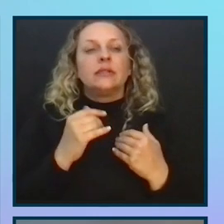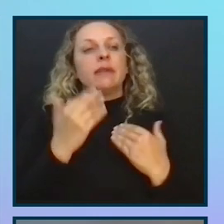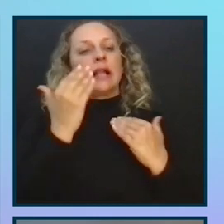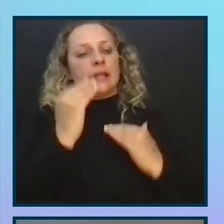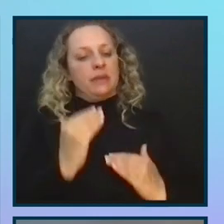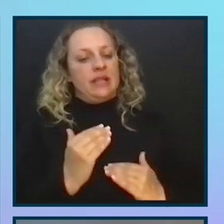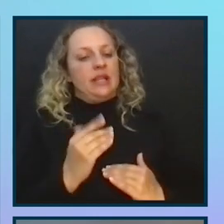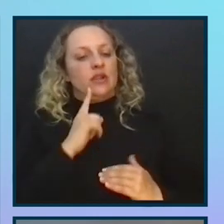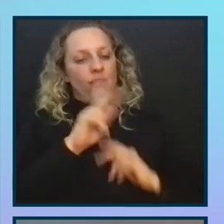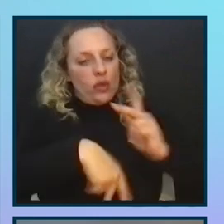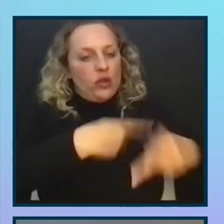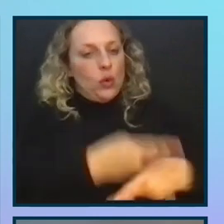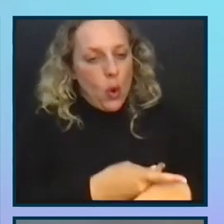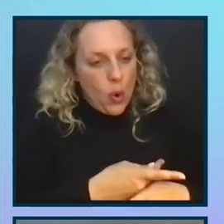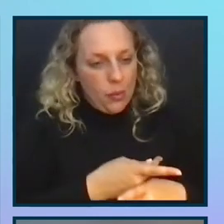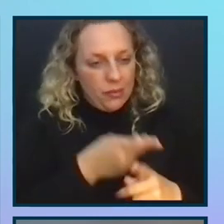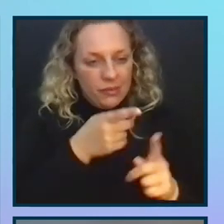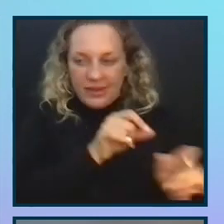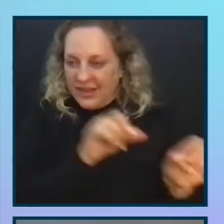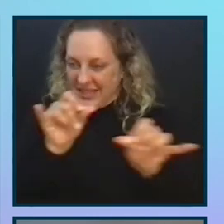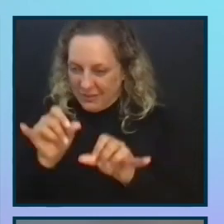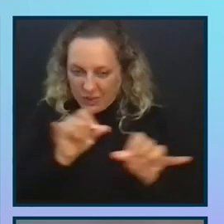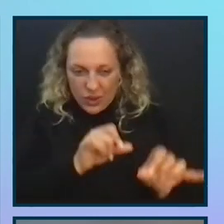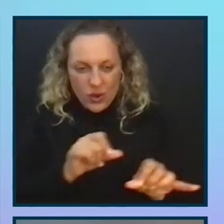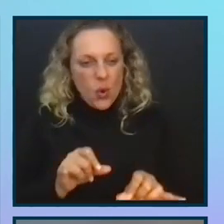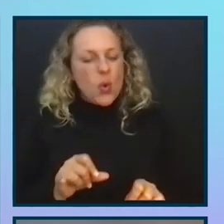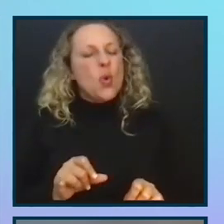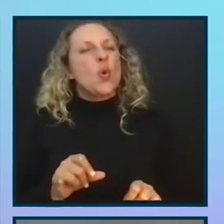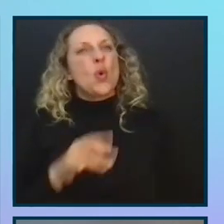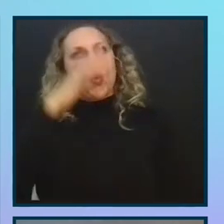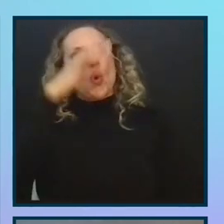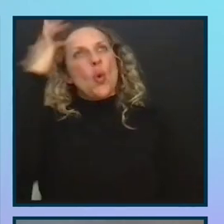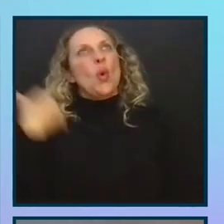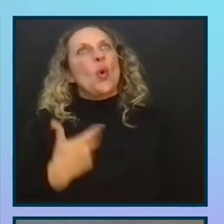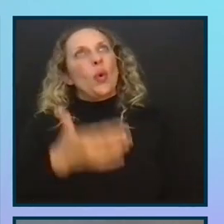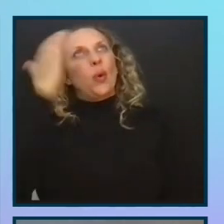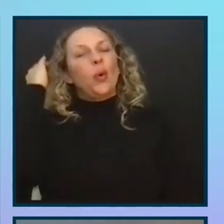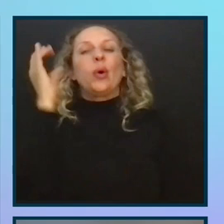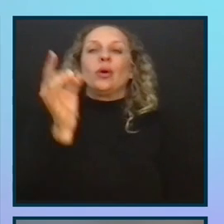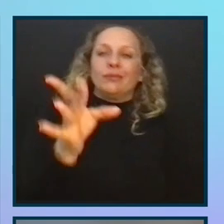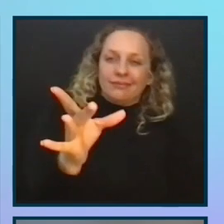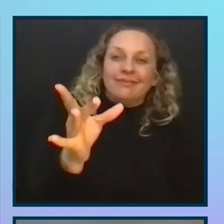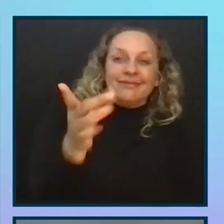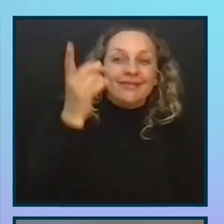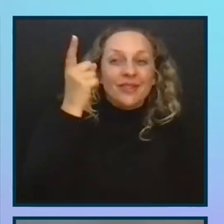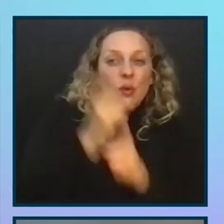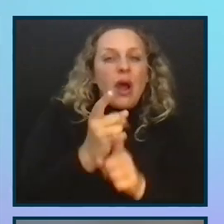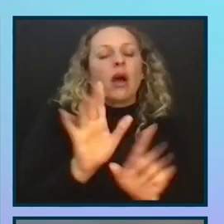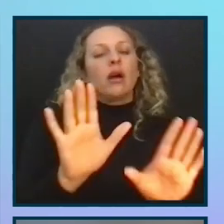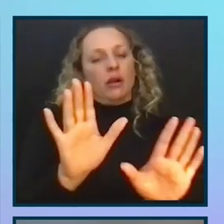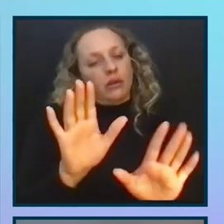the components could be something so similar? Whew, okay, well, we can start by asking a few